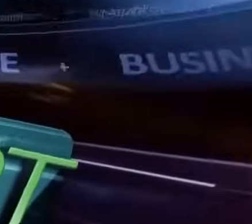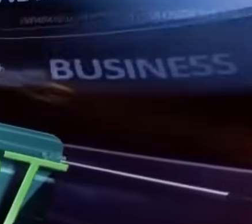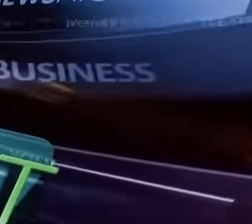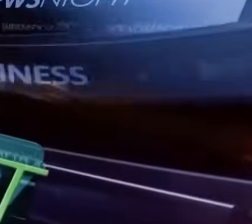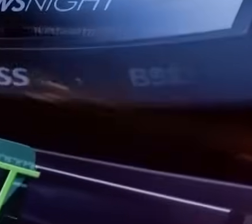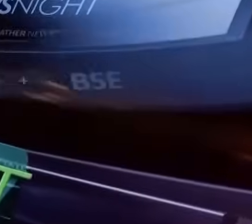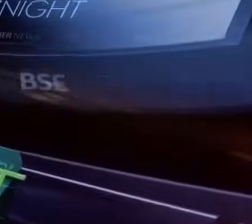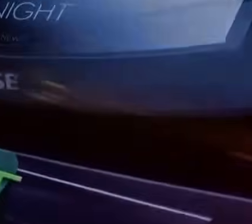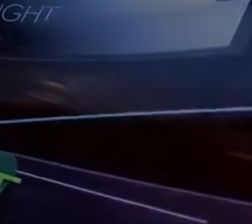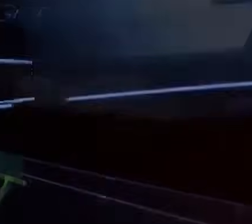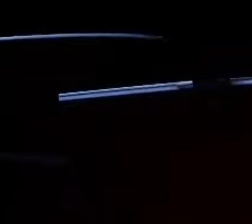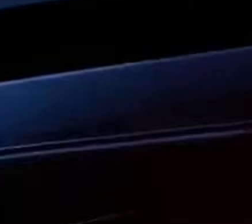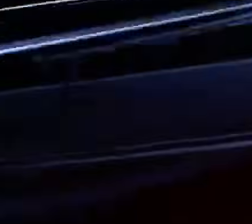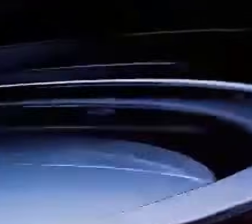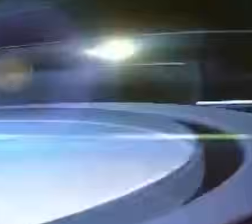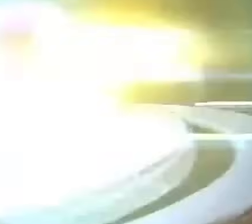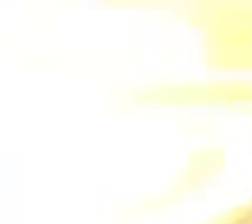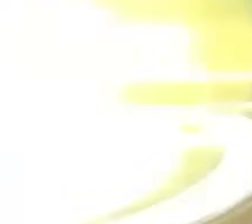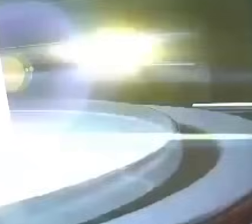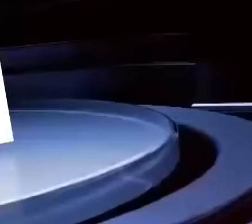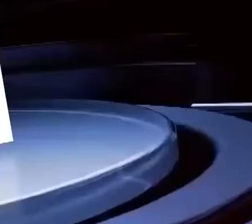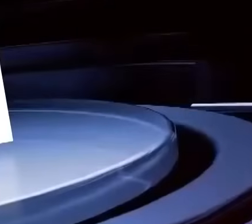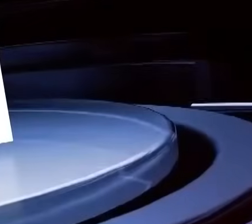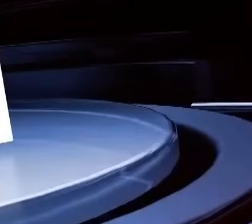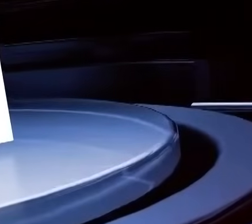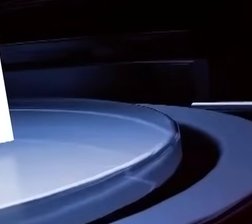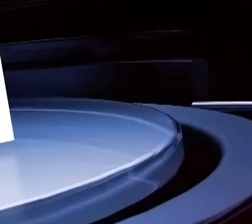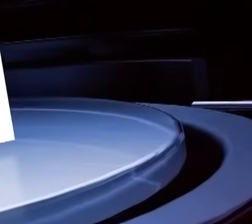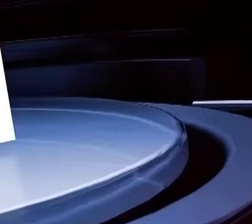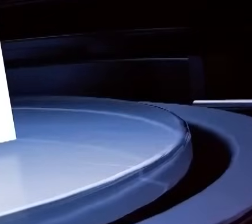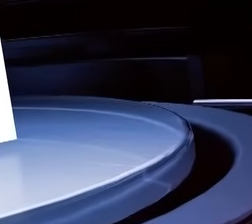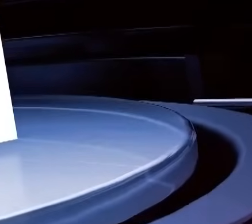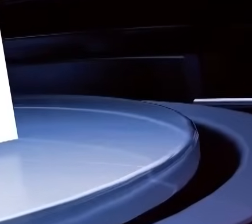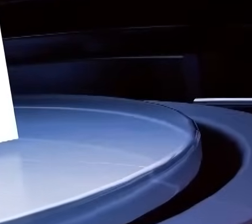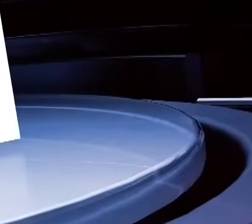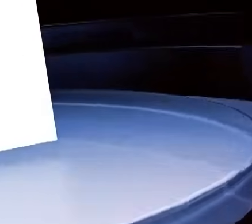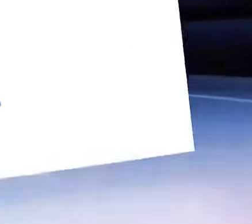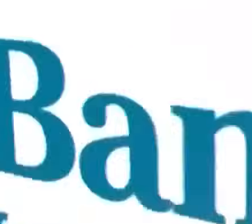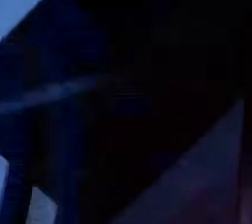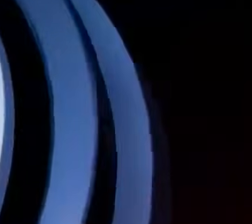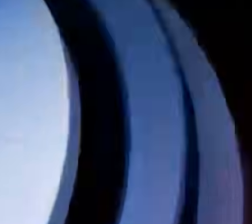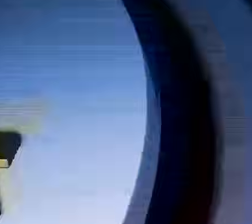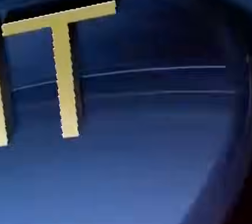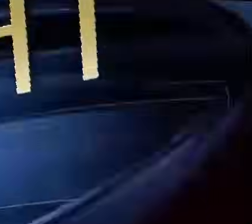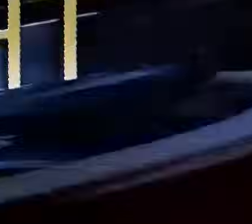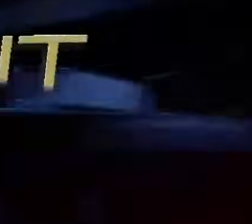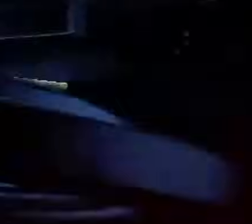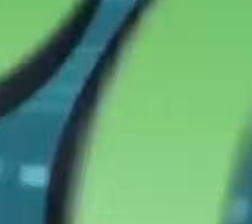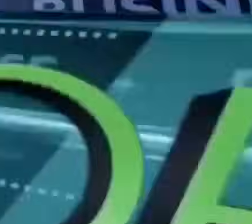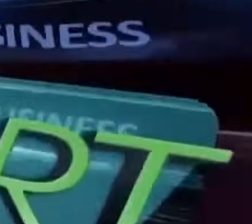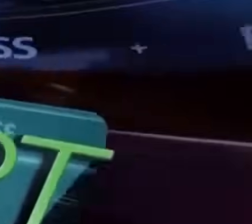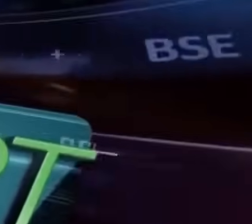The Business Report, brought to you with the compliments of Republic Bank. We're the one for you.